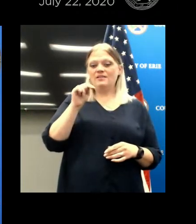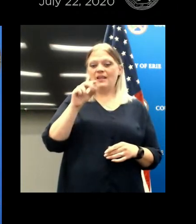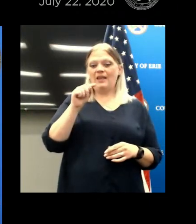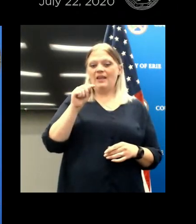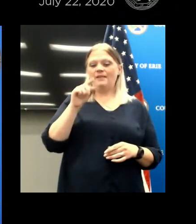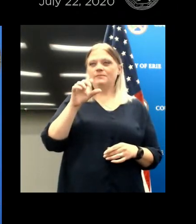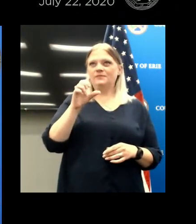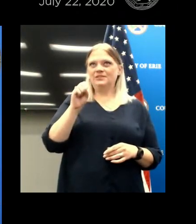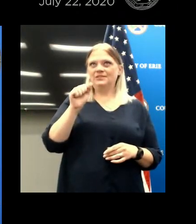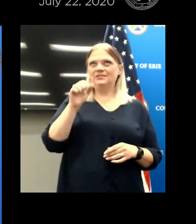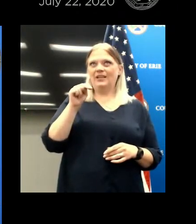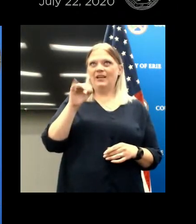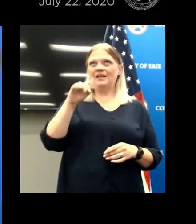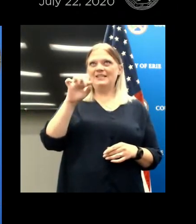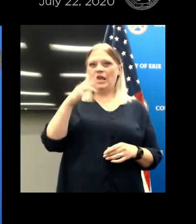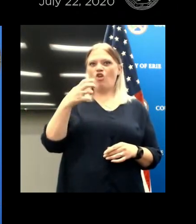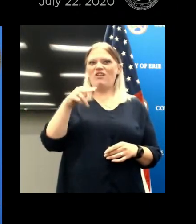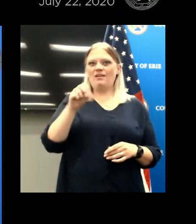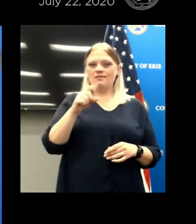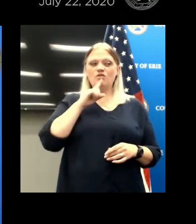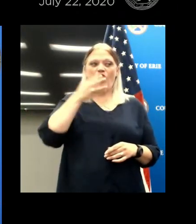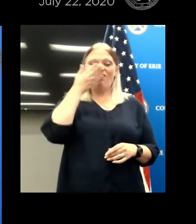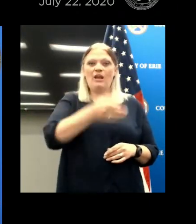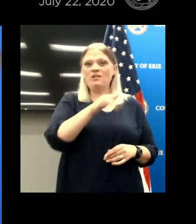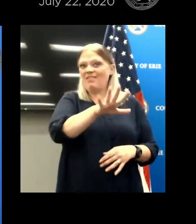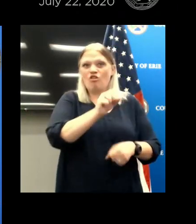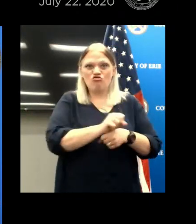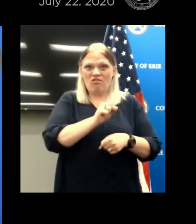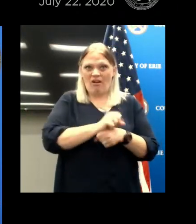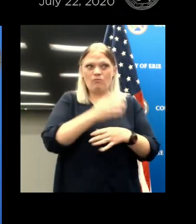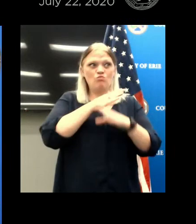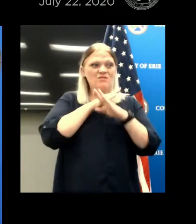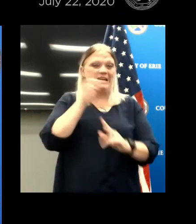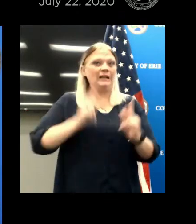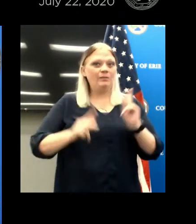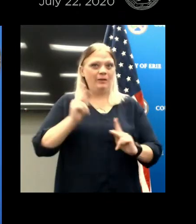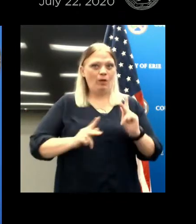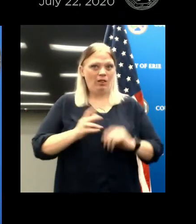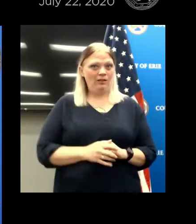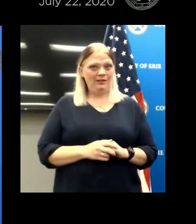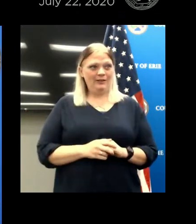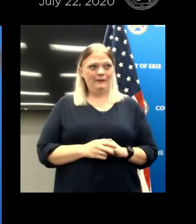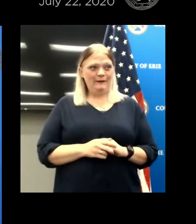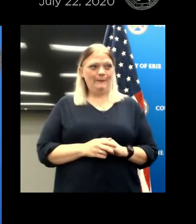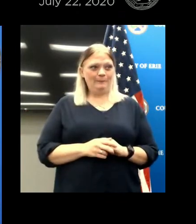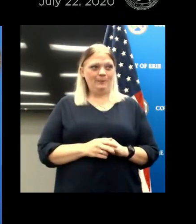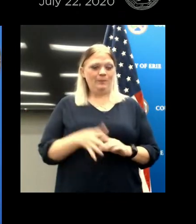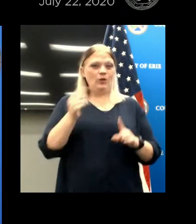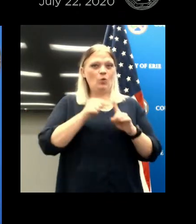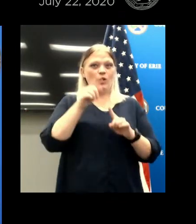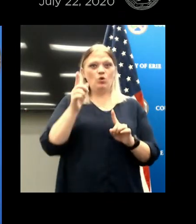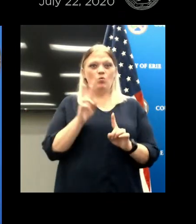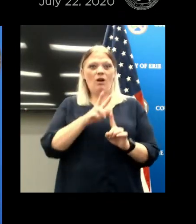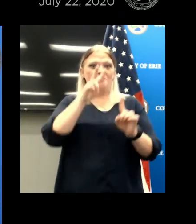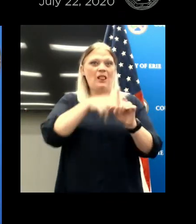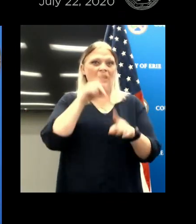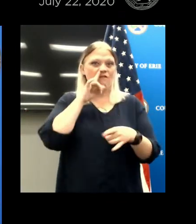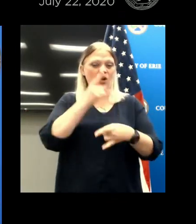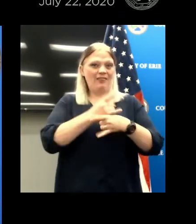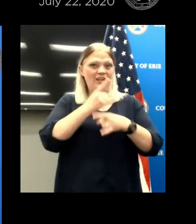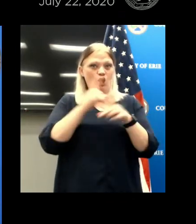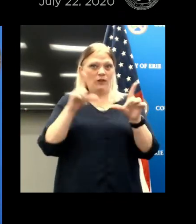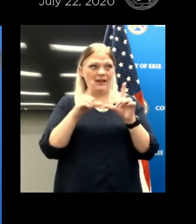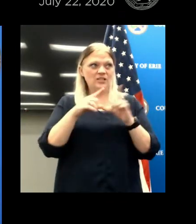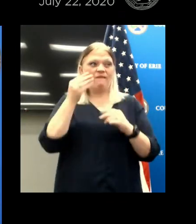the public's behalf. The inspectors are there. They have a job. They're here to protect the public. And when you apply for a liquor license, a